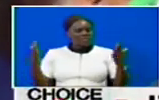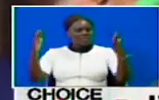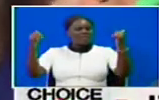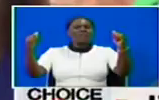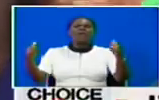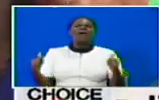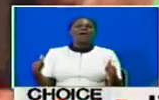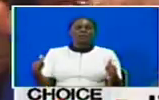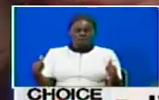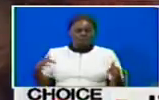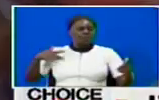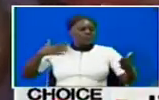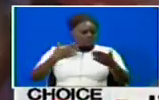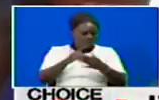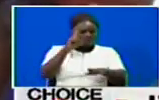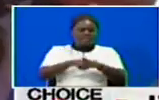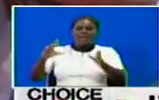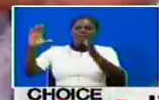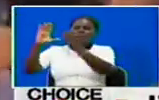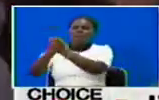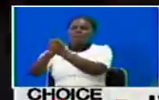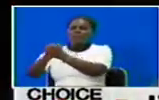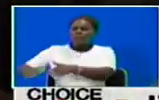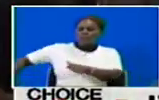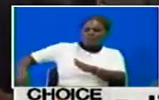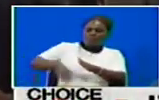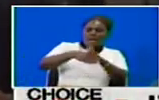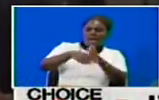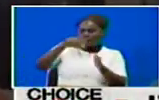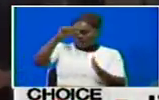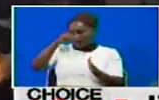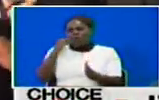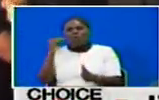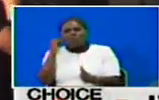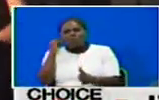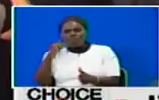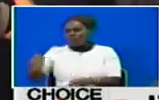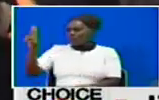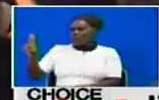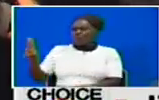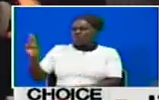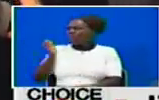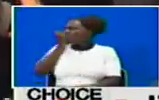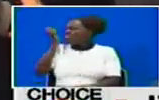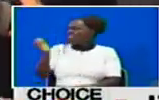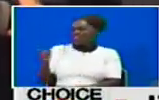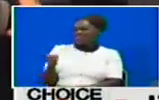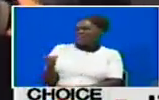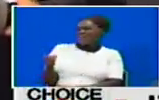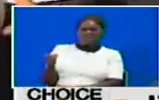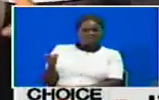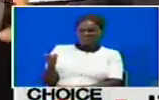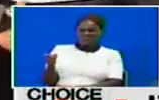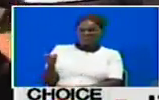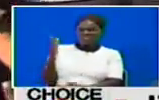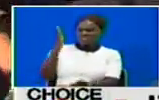celebrate until Jubilee has gone home. President Uhuru Kenyatta has, however, dismissed the NASA lineup, saying it is